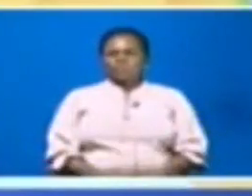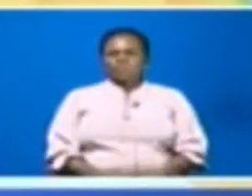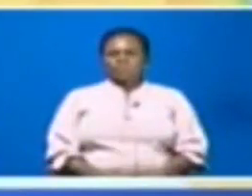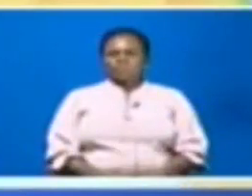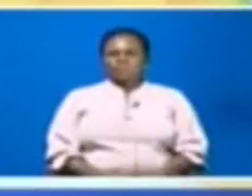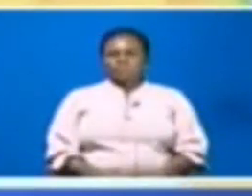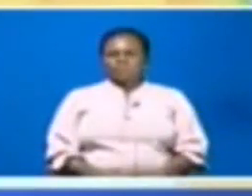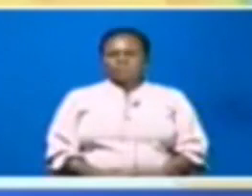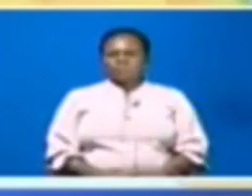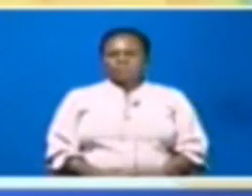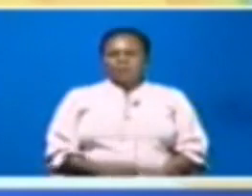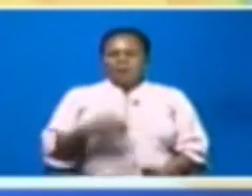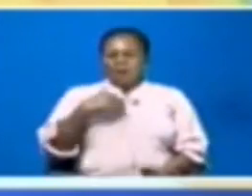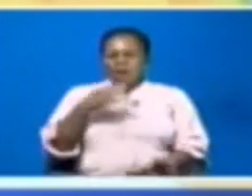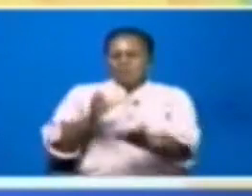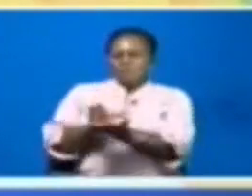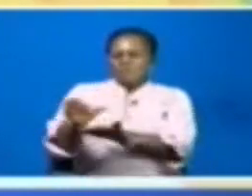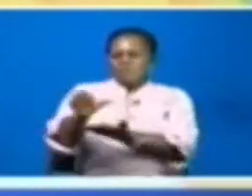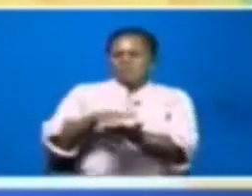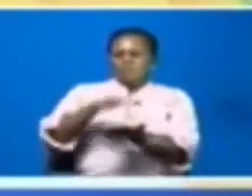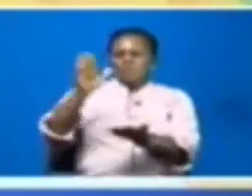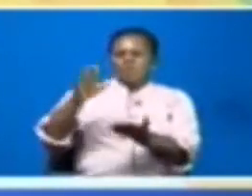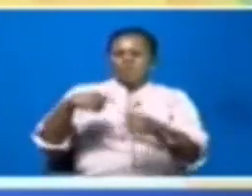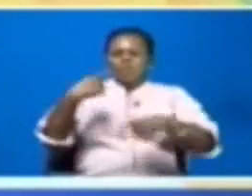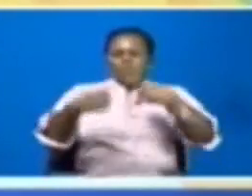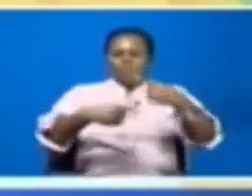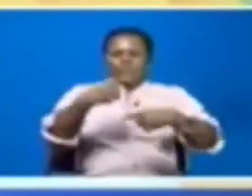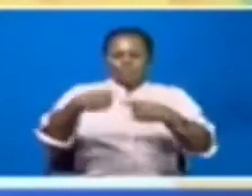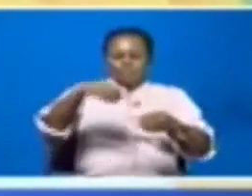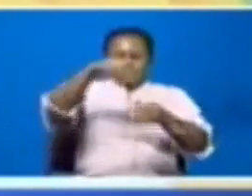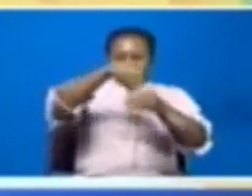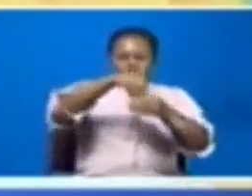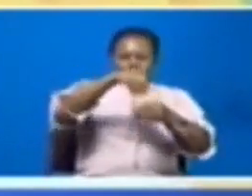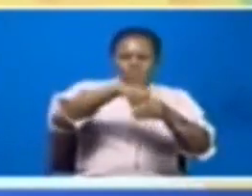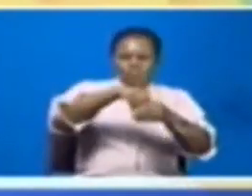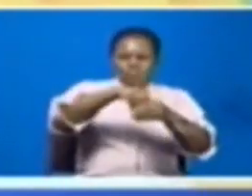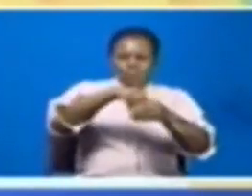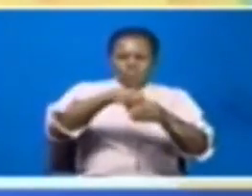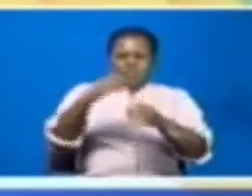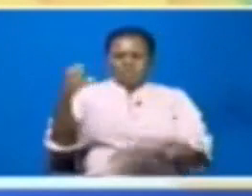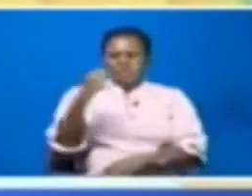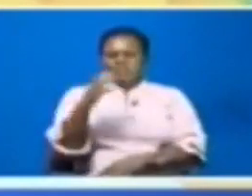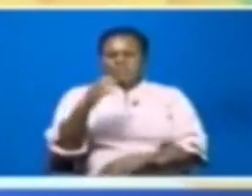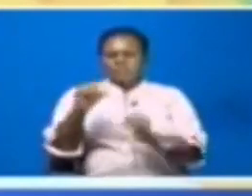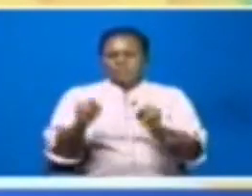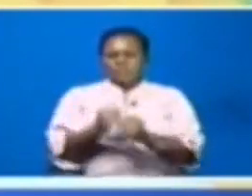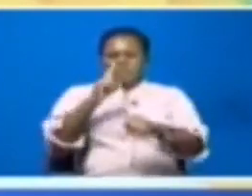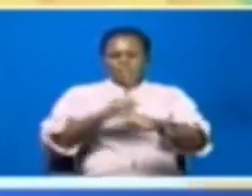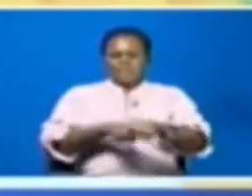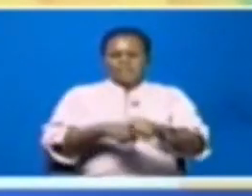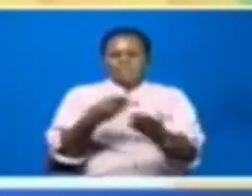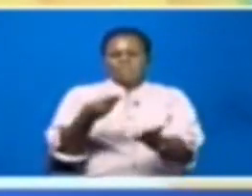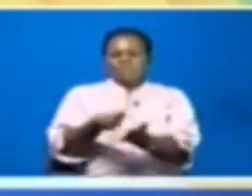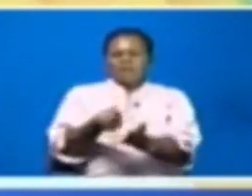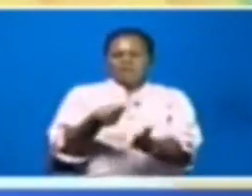We have more funding to continue to invest in helping customers save time and money,